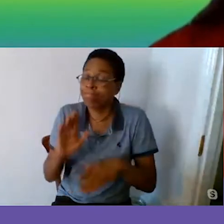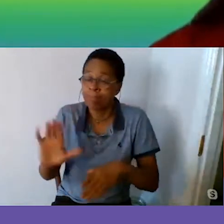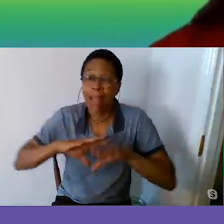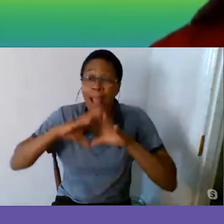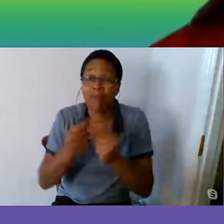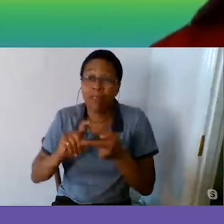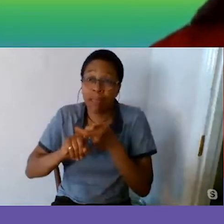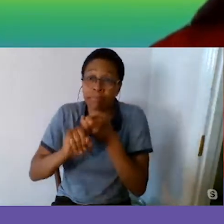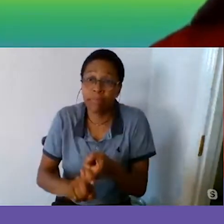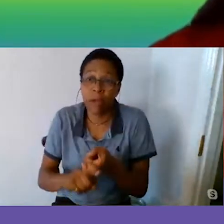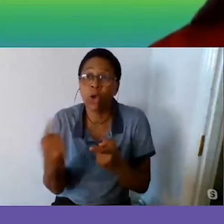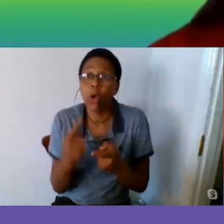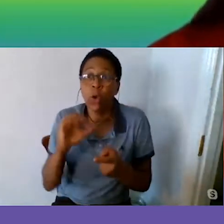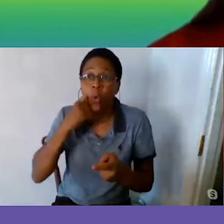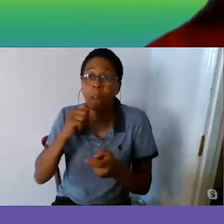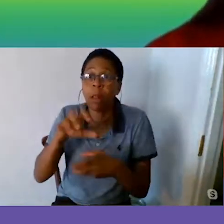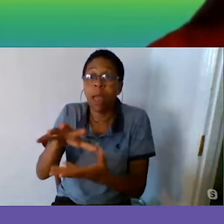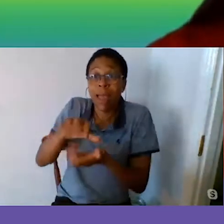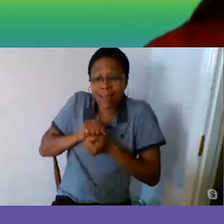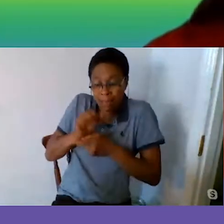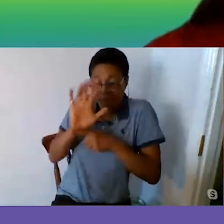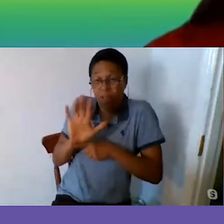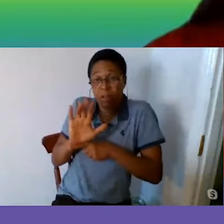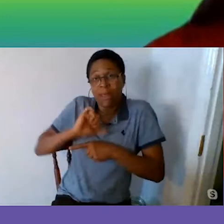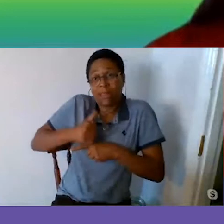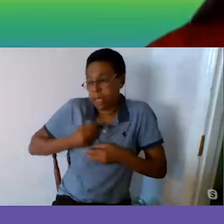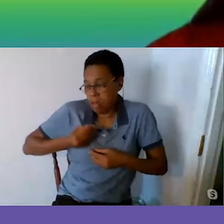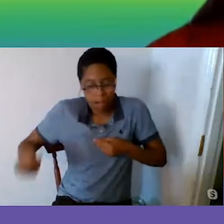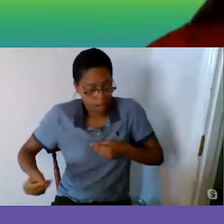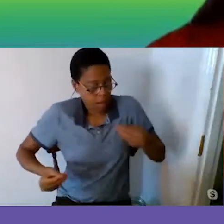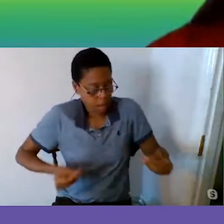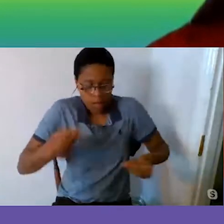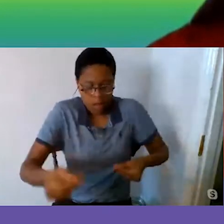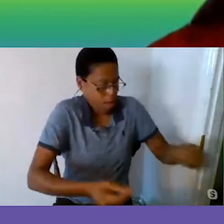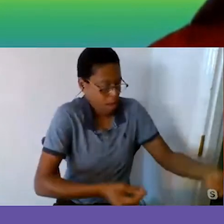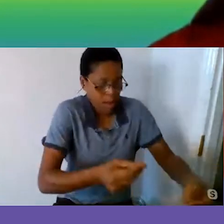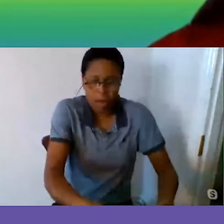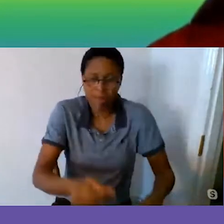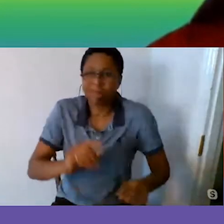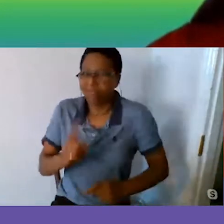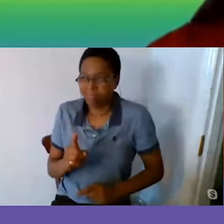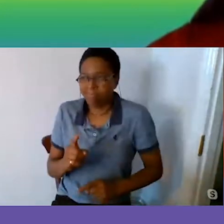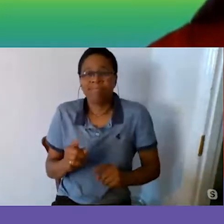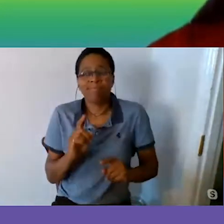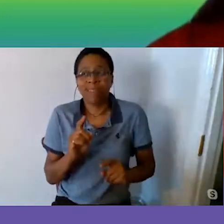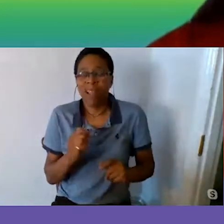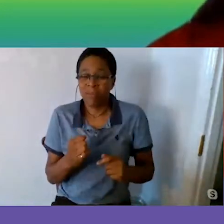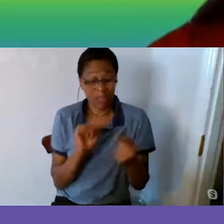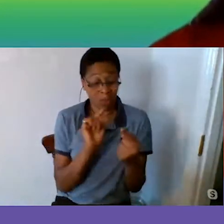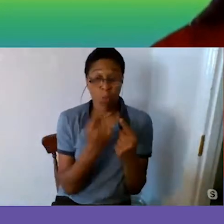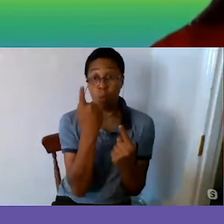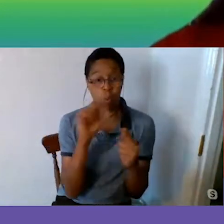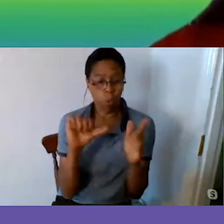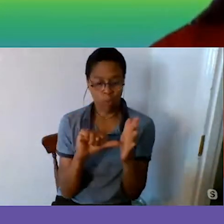something I was really keen to change, because if you want better films, you want more films, you need to actually make sure that some of the money goes back to those filmmakers, so that they're not bankrupted